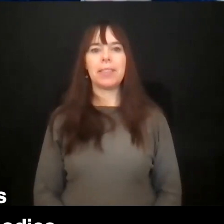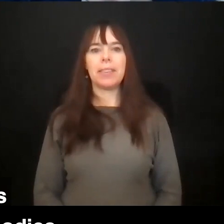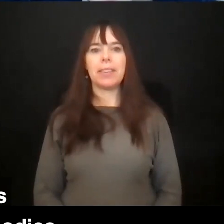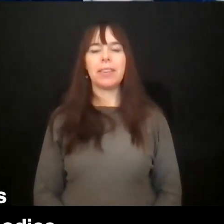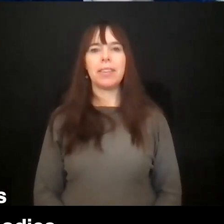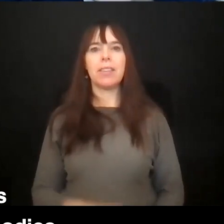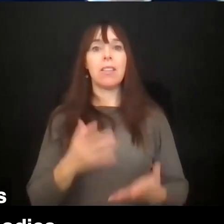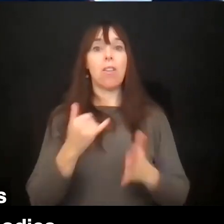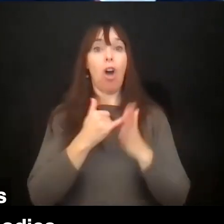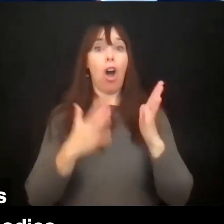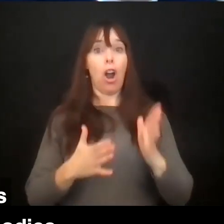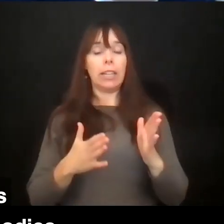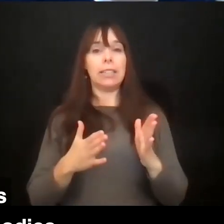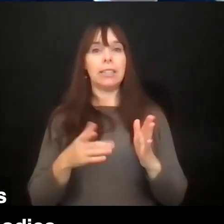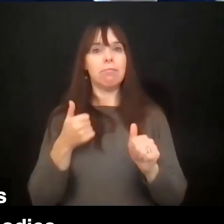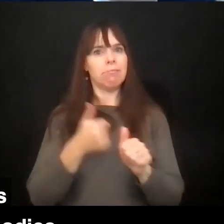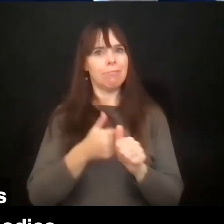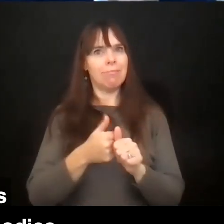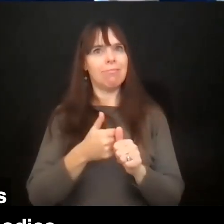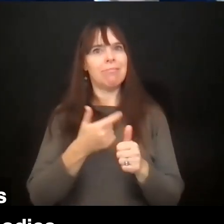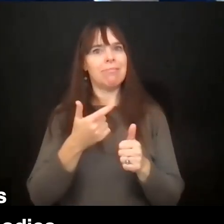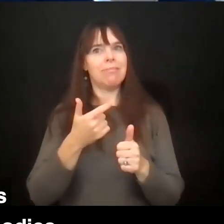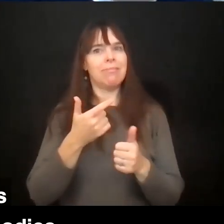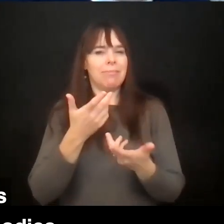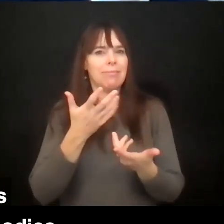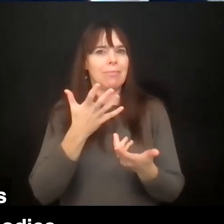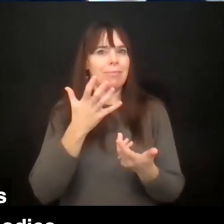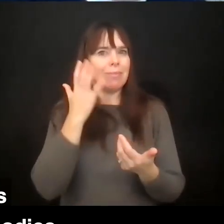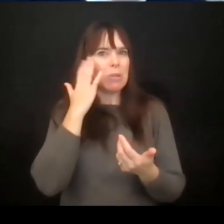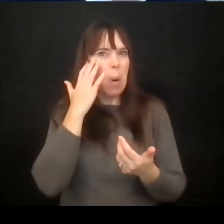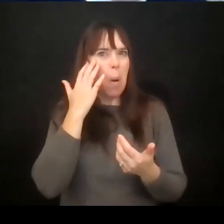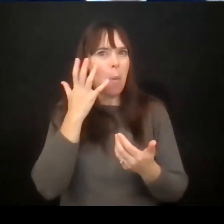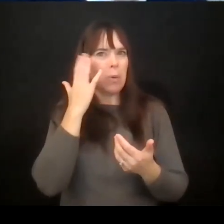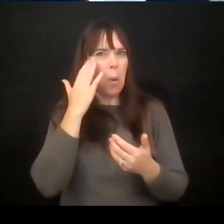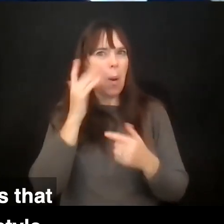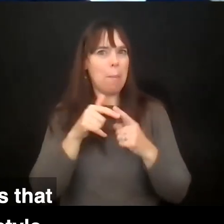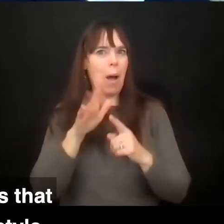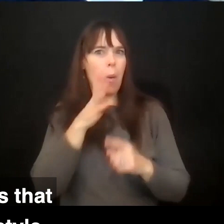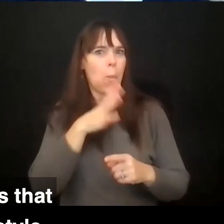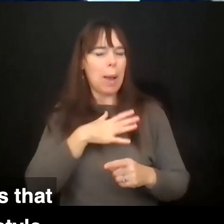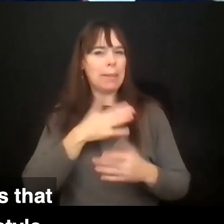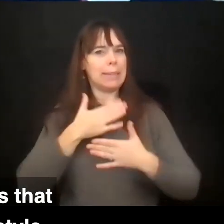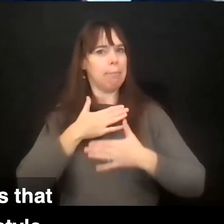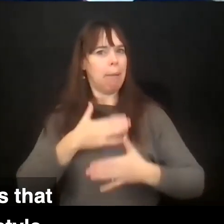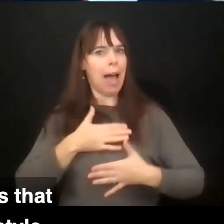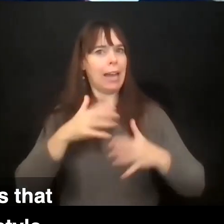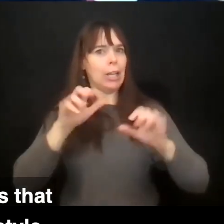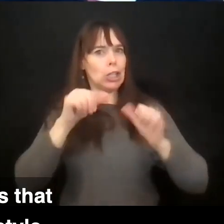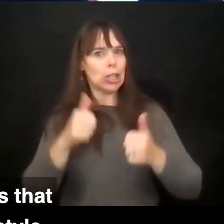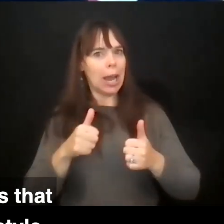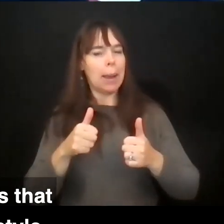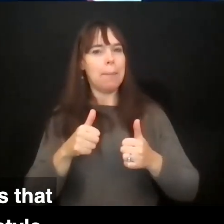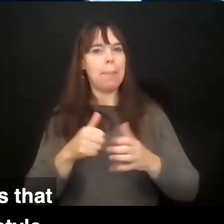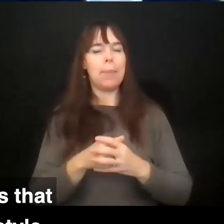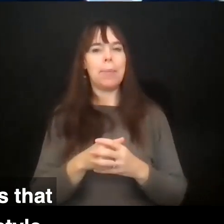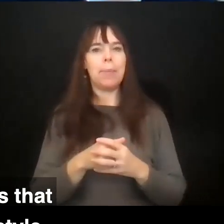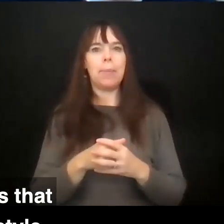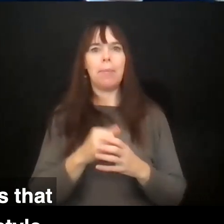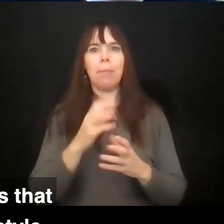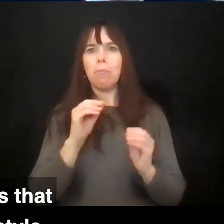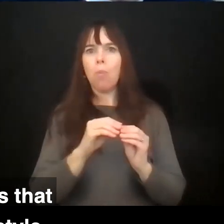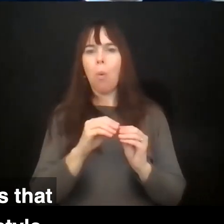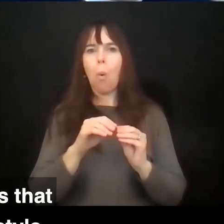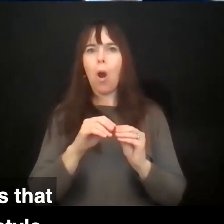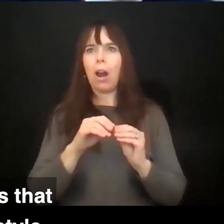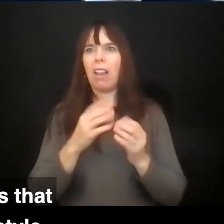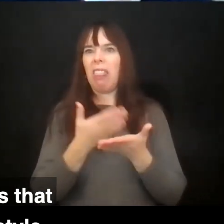The artist here is interested in women's bodies and the elaborate things